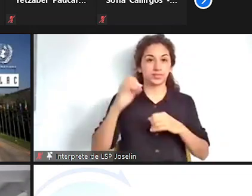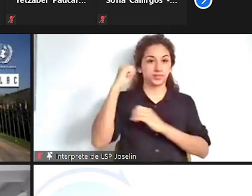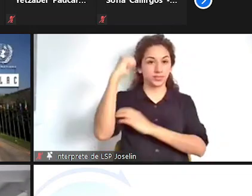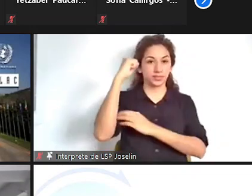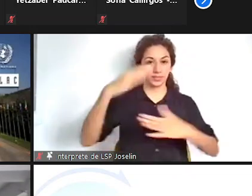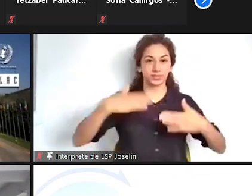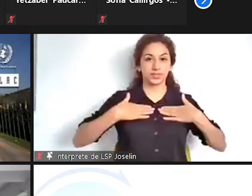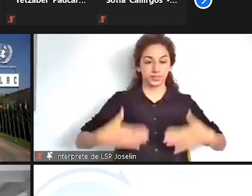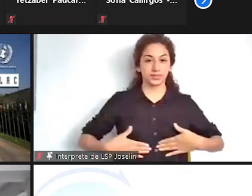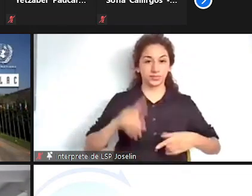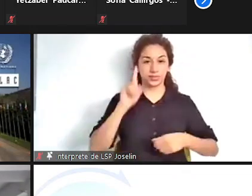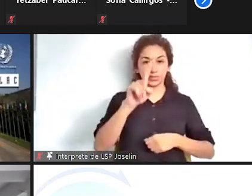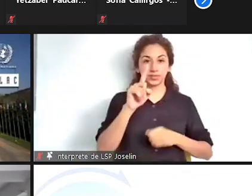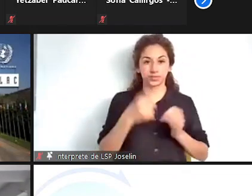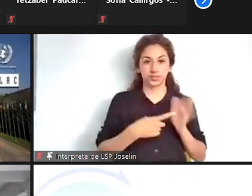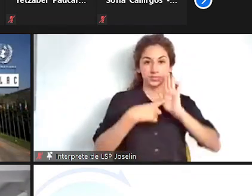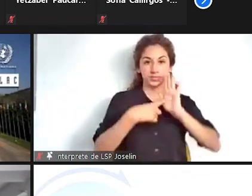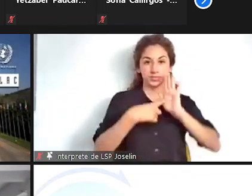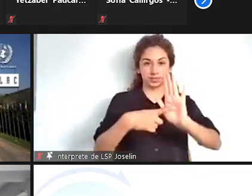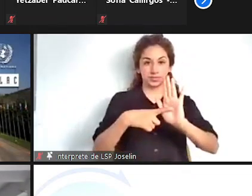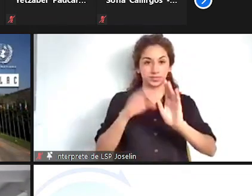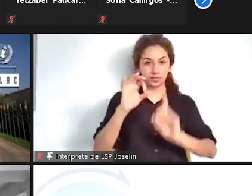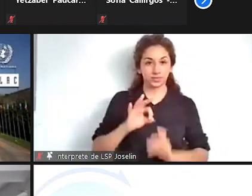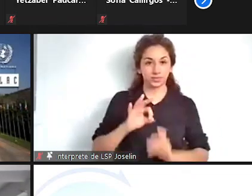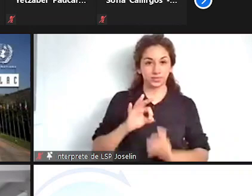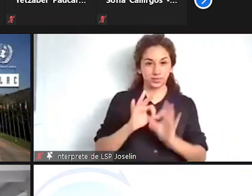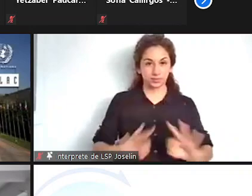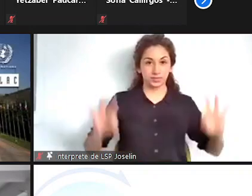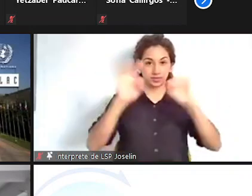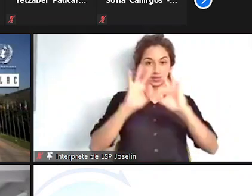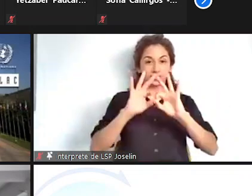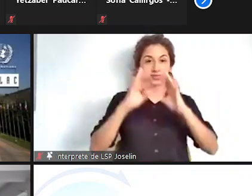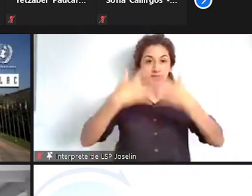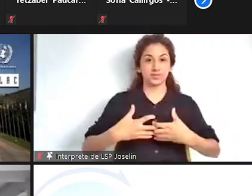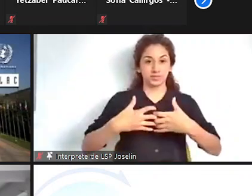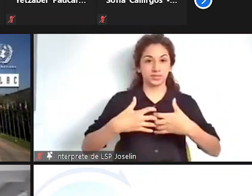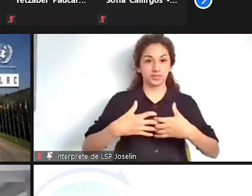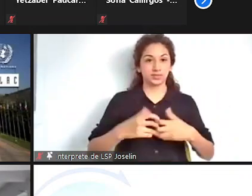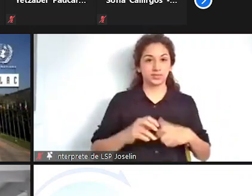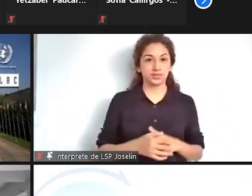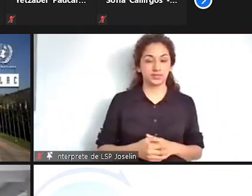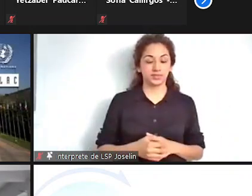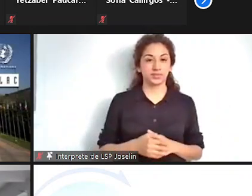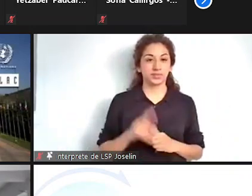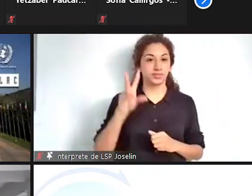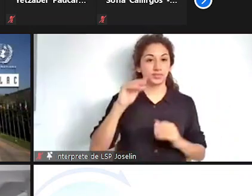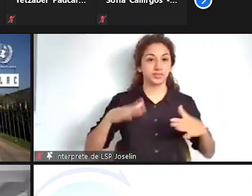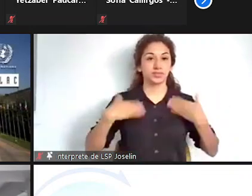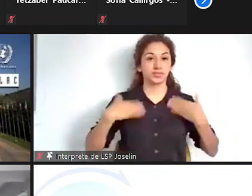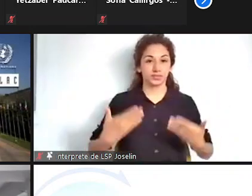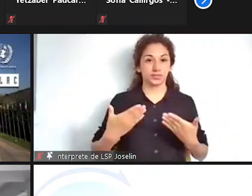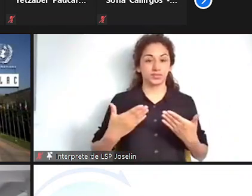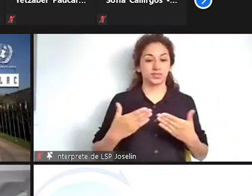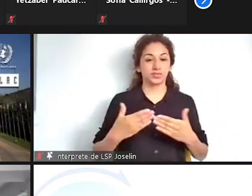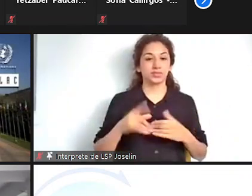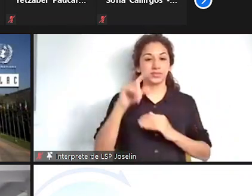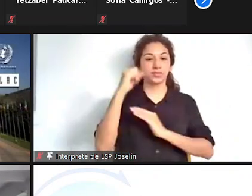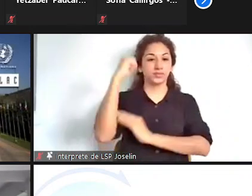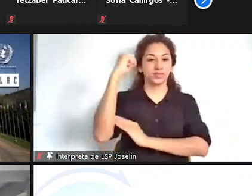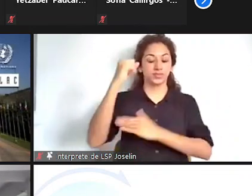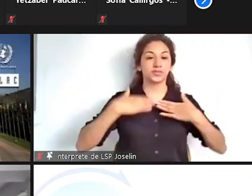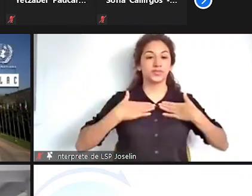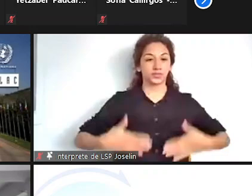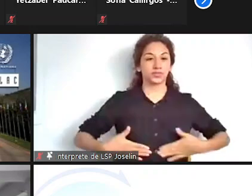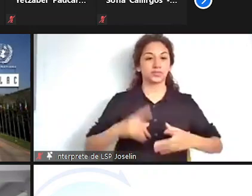human rights there is an important turning point for companies that they cannot